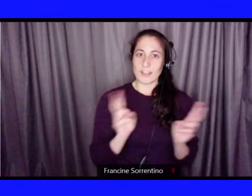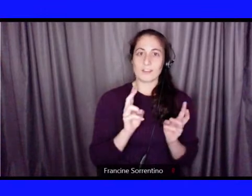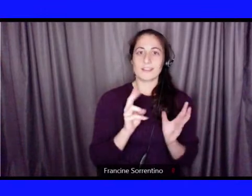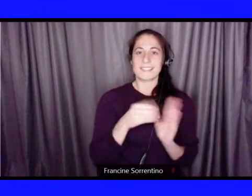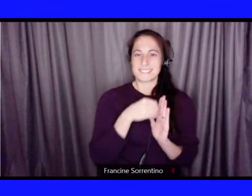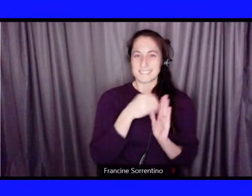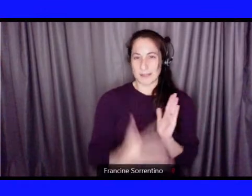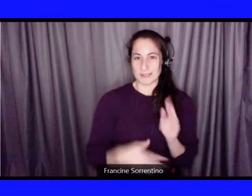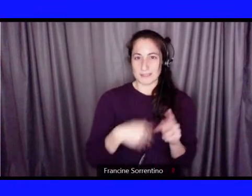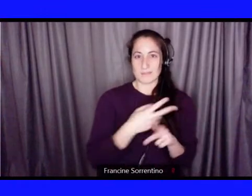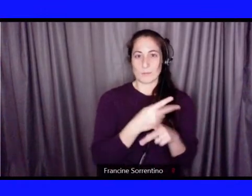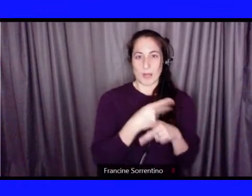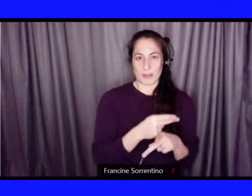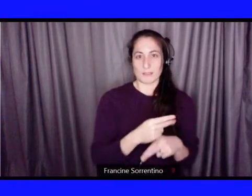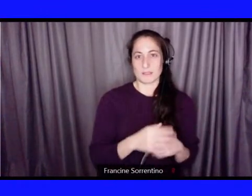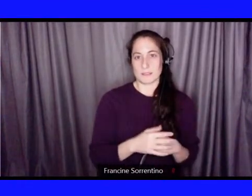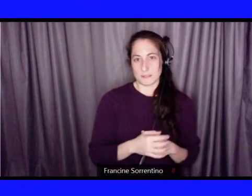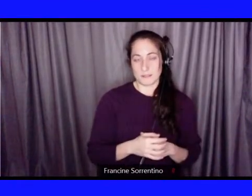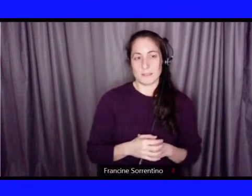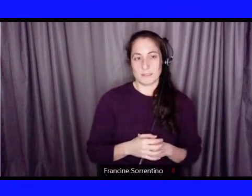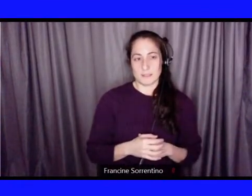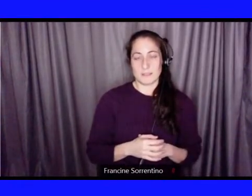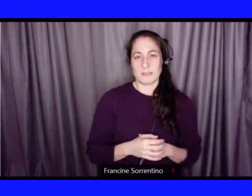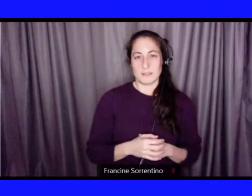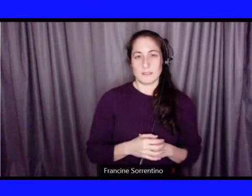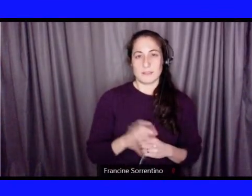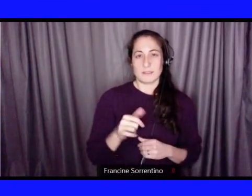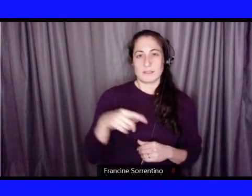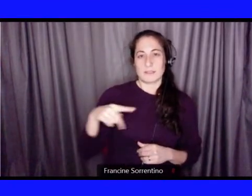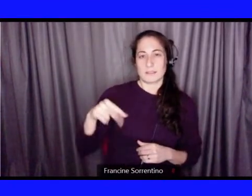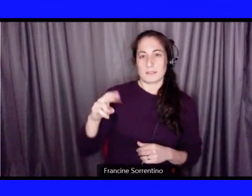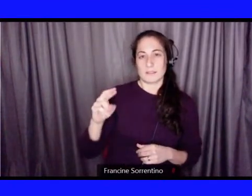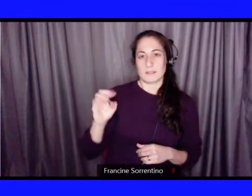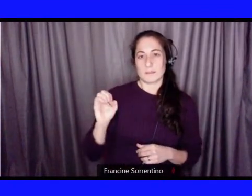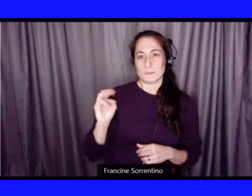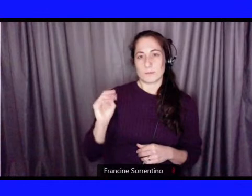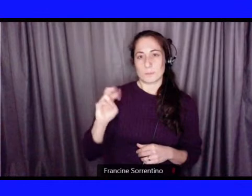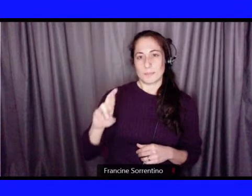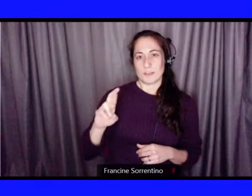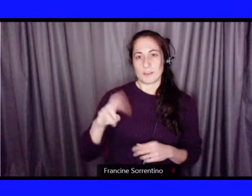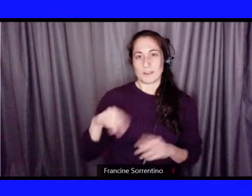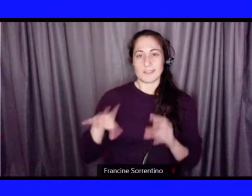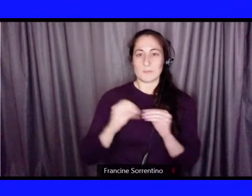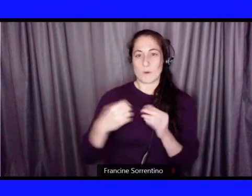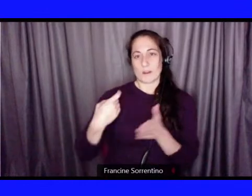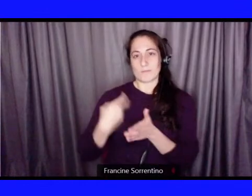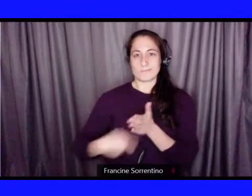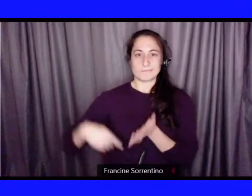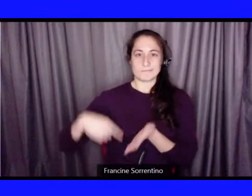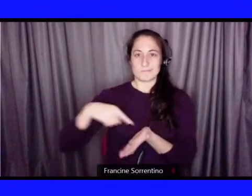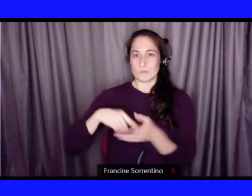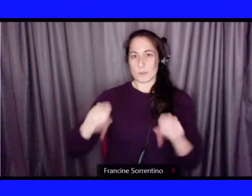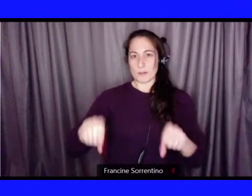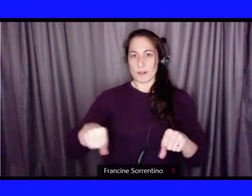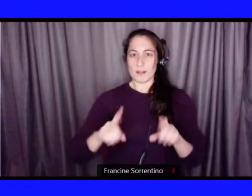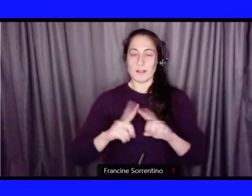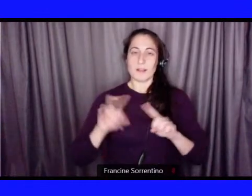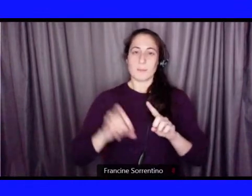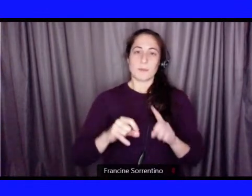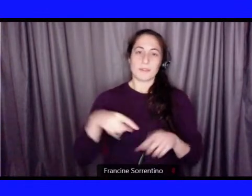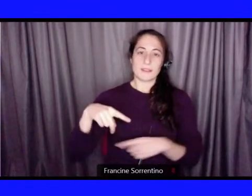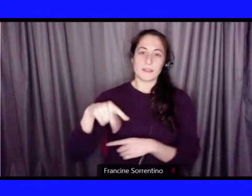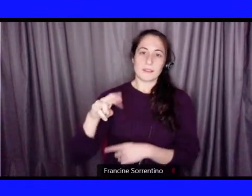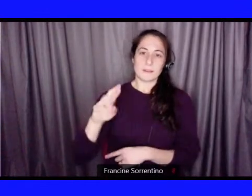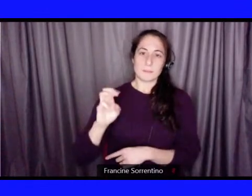how that will be implemented and what kind of intelligence, if you want to think about it, service and operational intelligence,